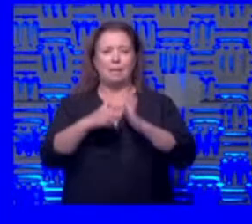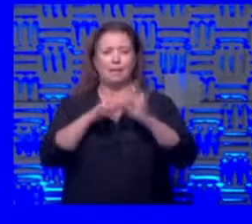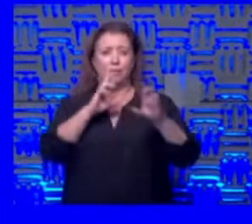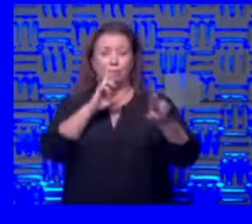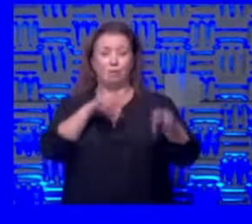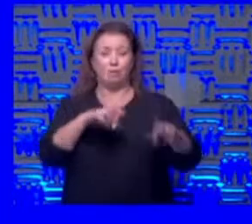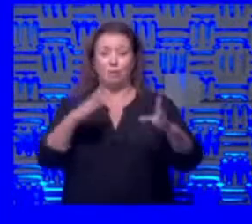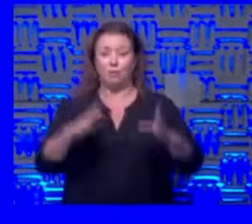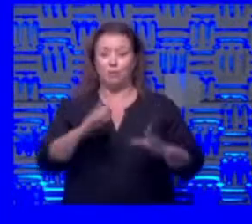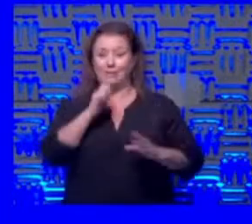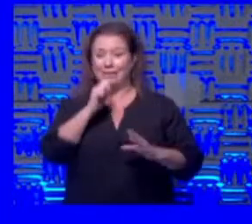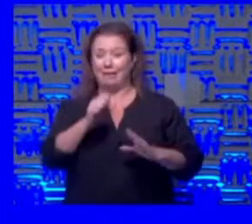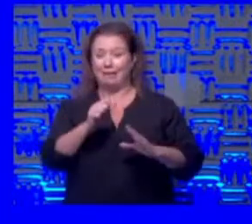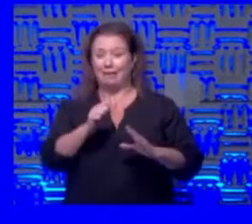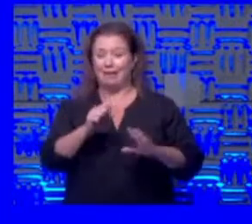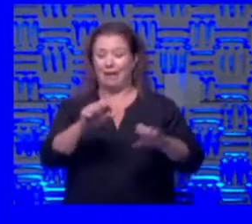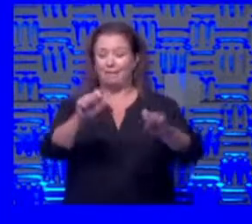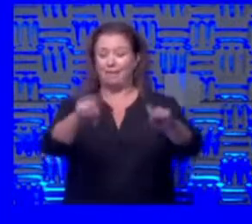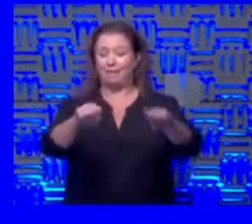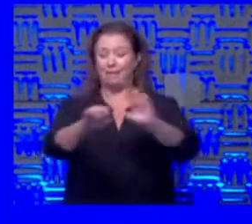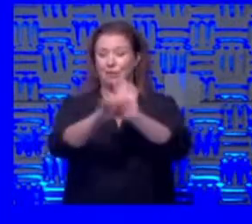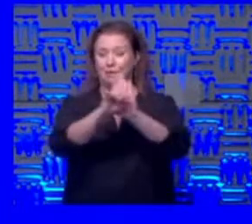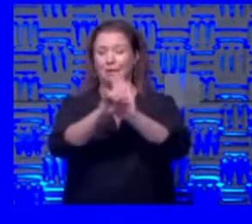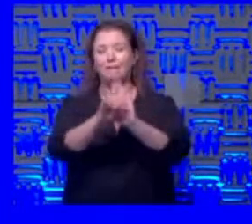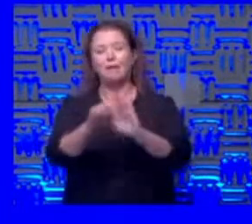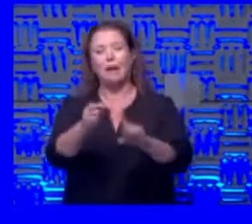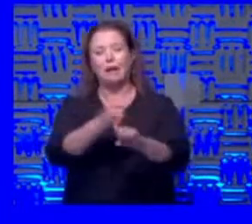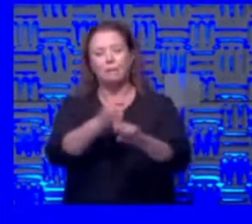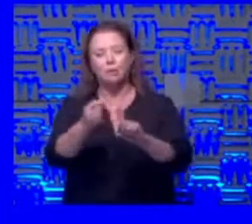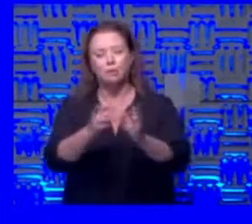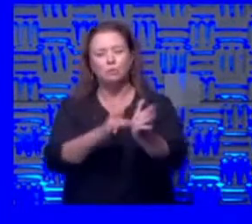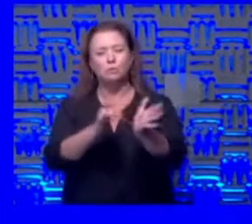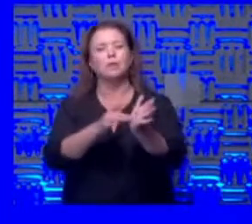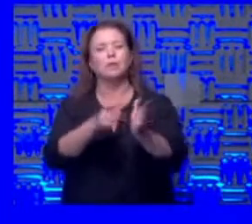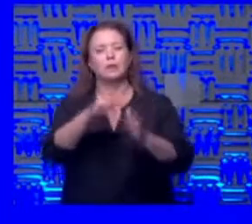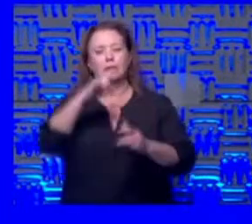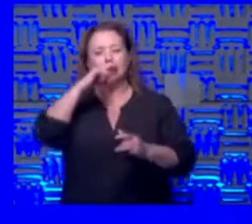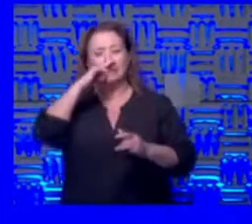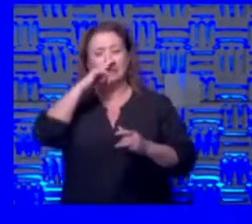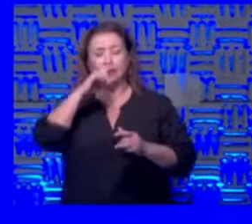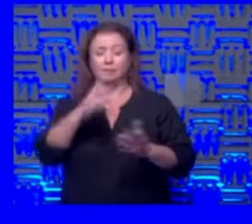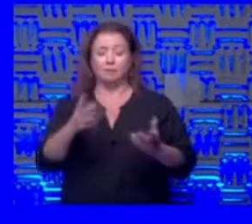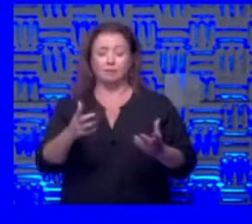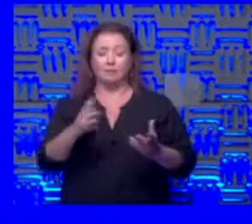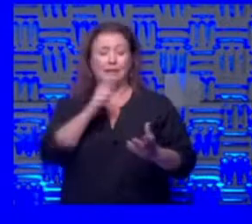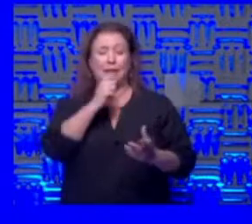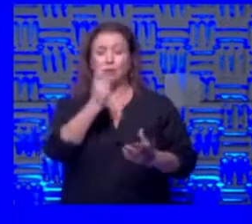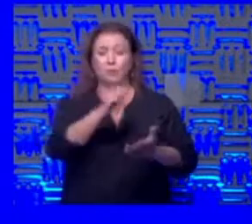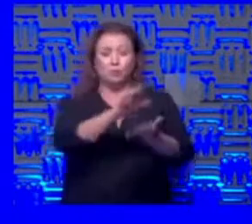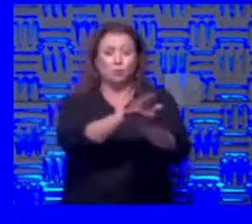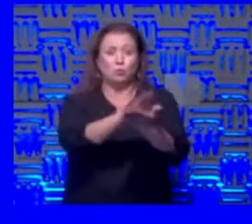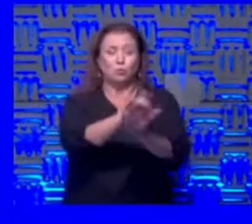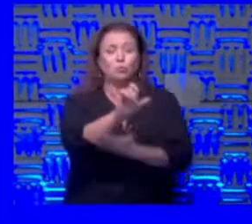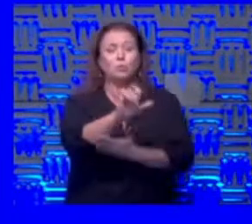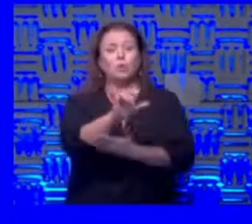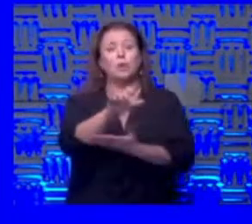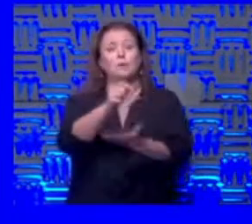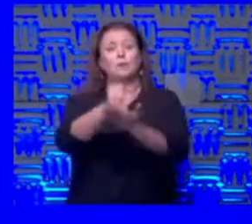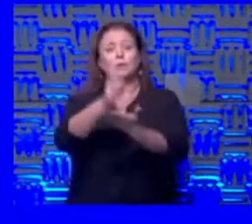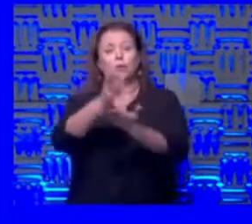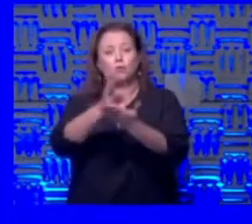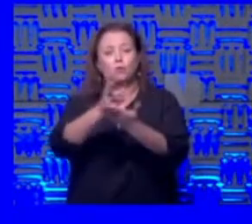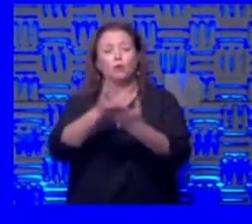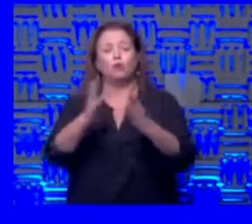reporters not being able to identify abuse, and other even, not even in schools, but the social workers